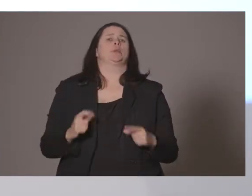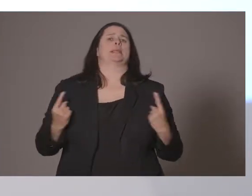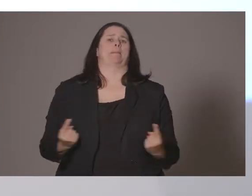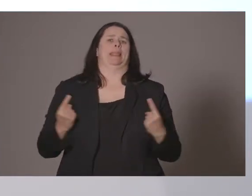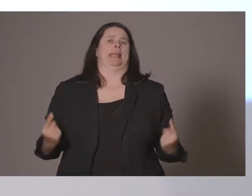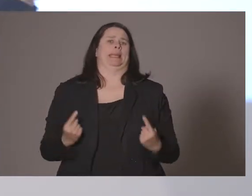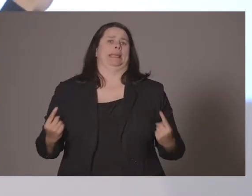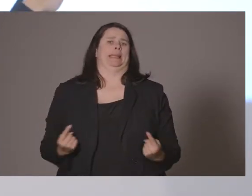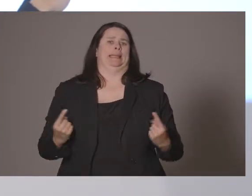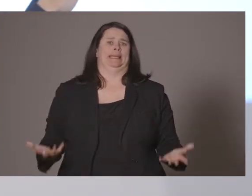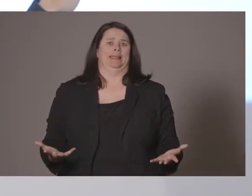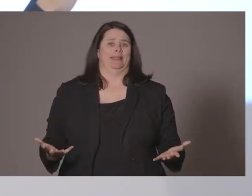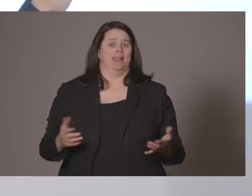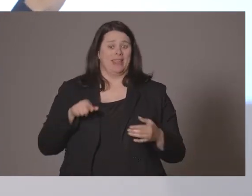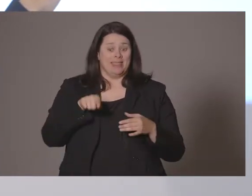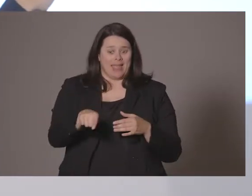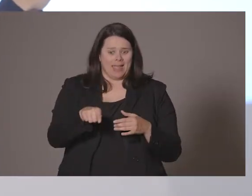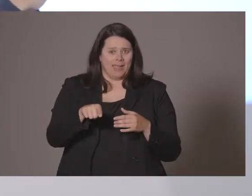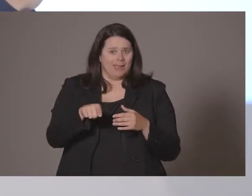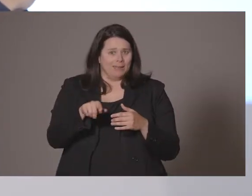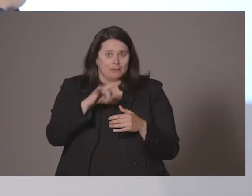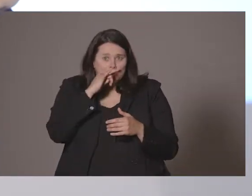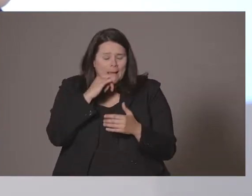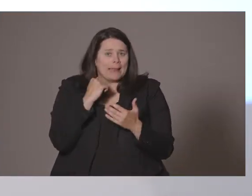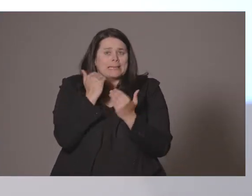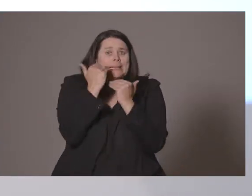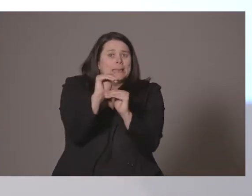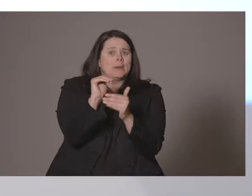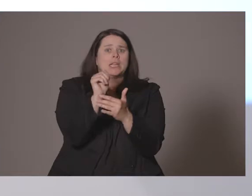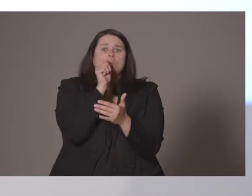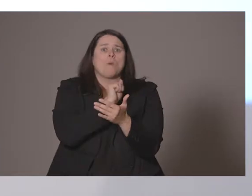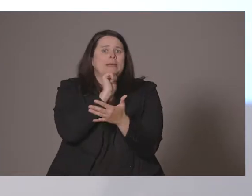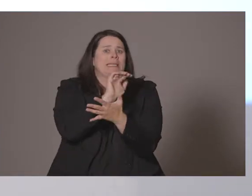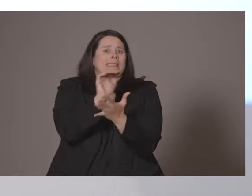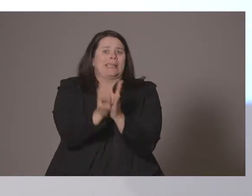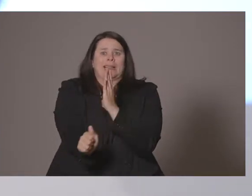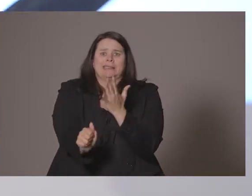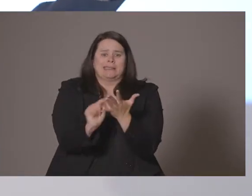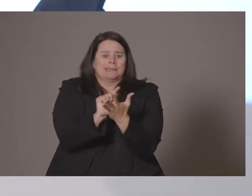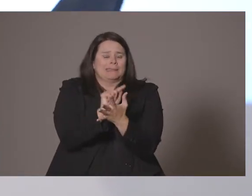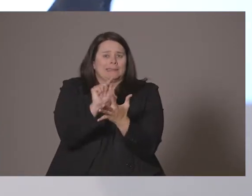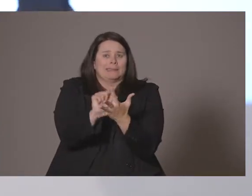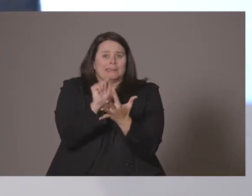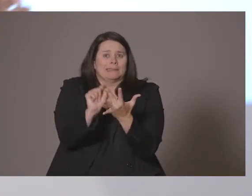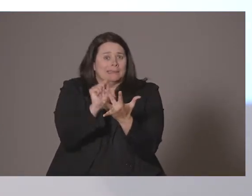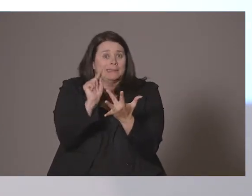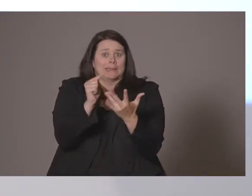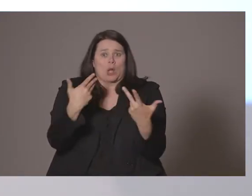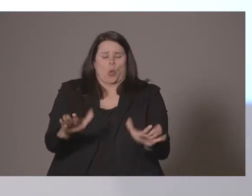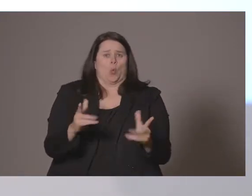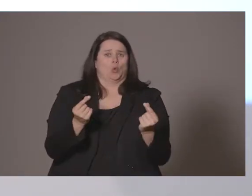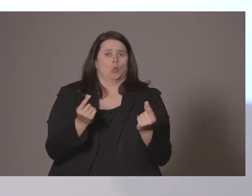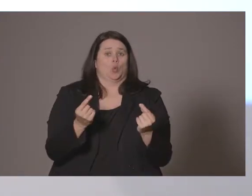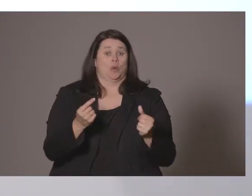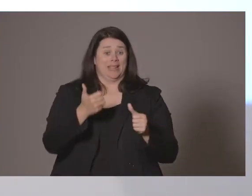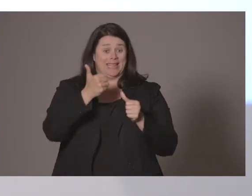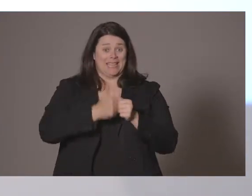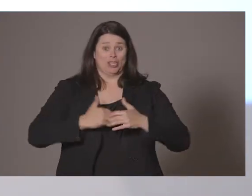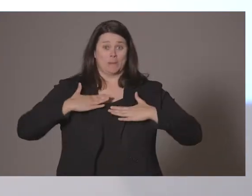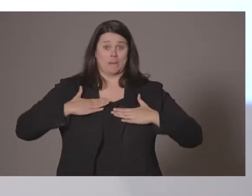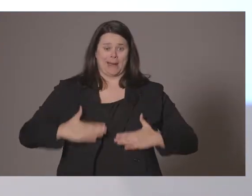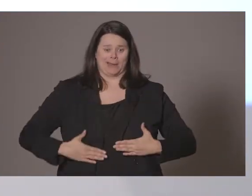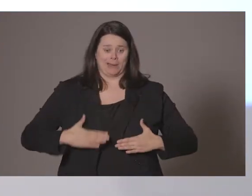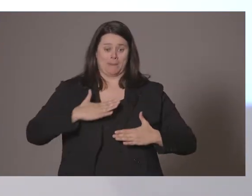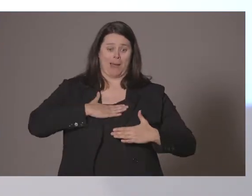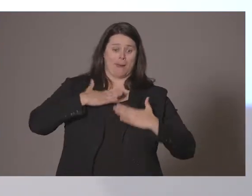the coping skills that you know, right? And every single person's body copes